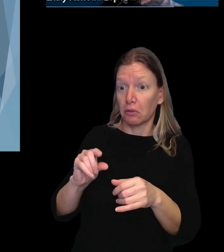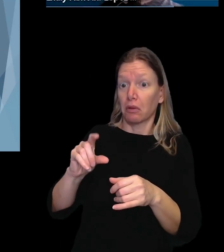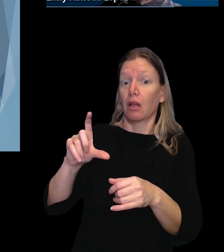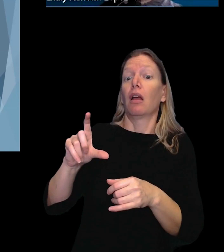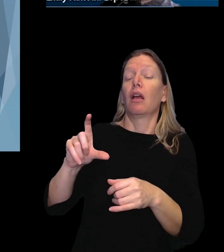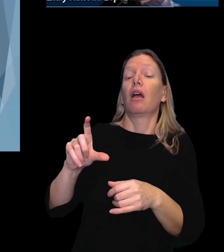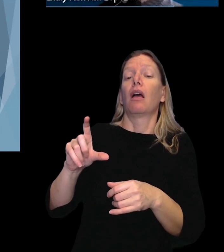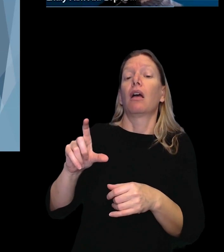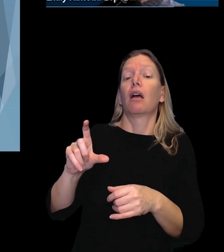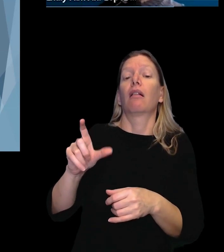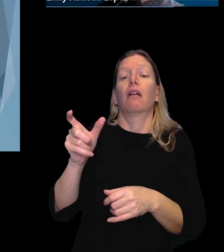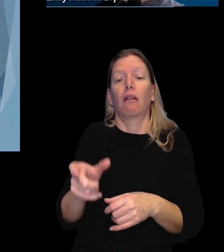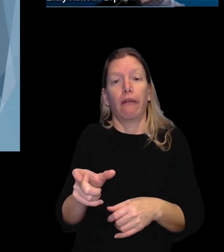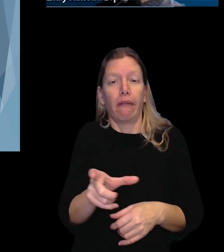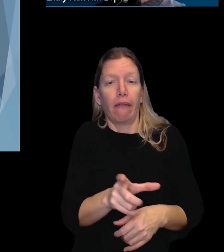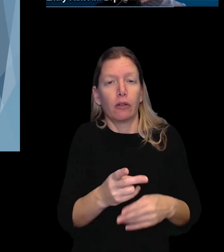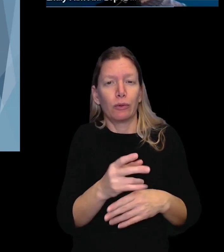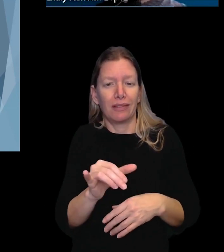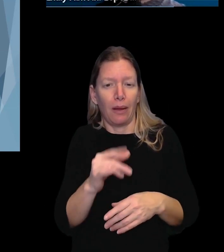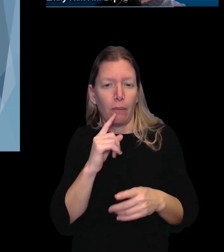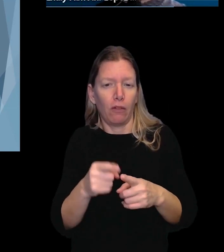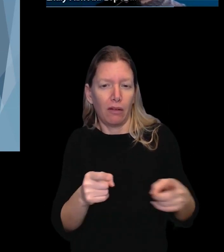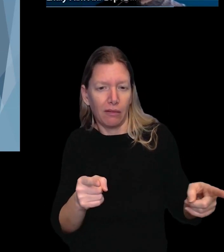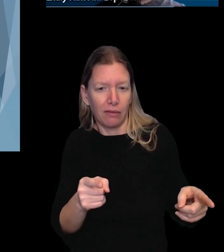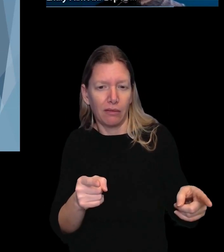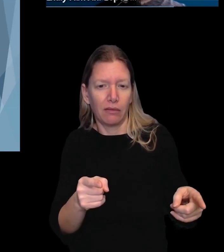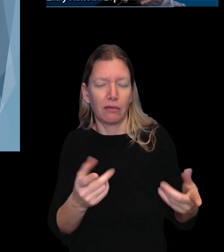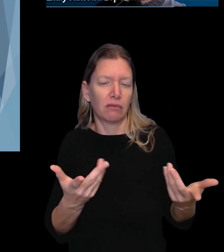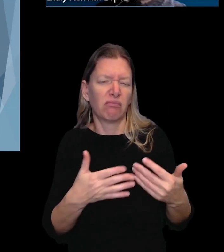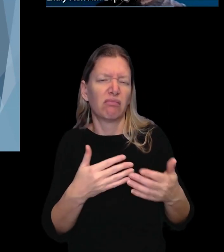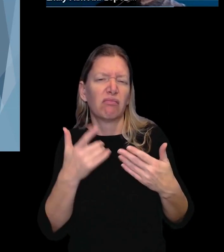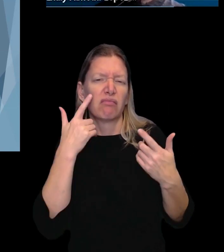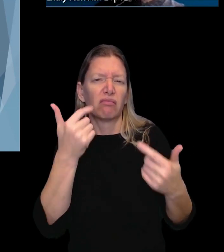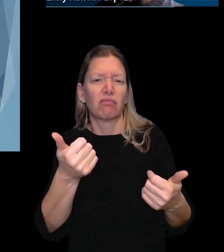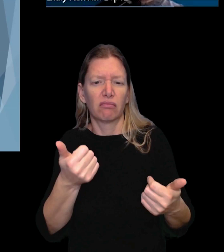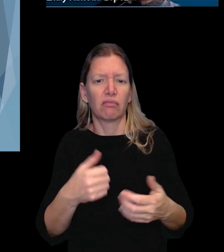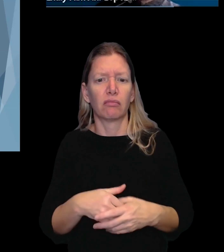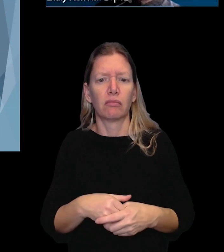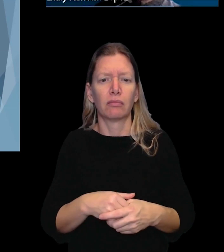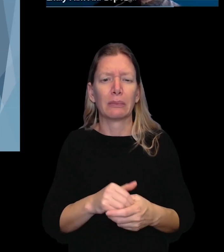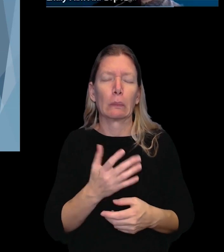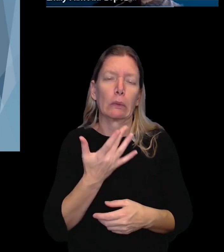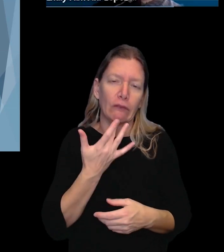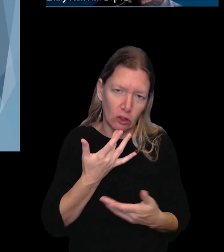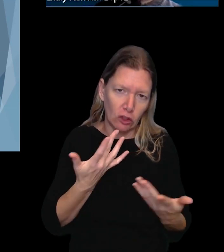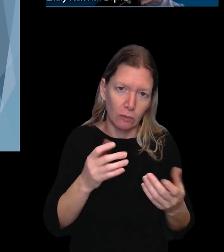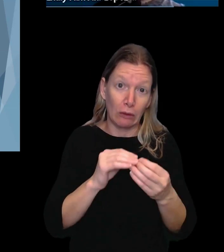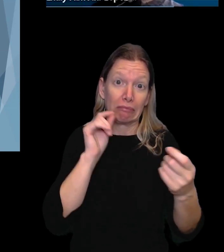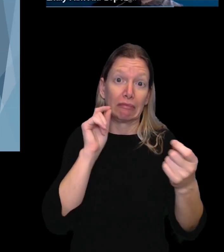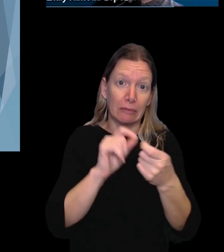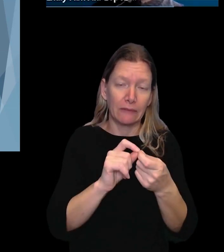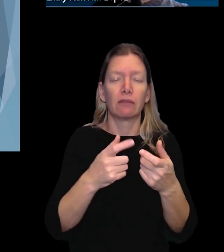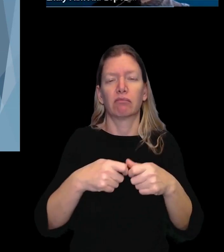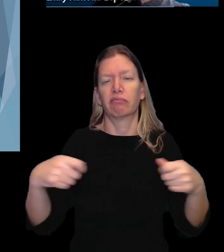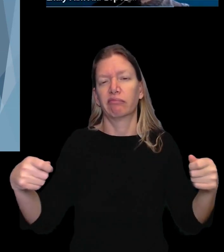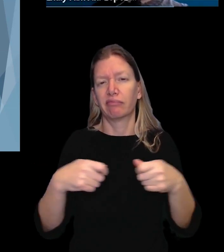measures this many lengths this way and this many that way. If you really have to, but